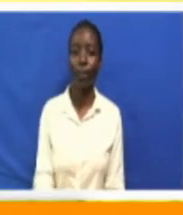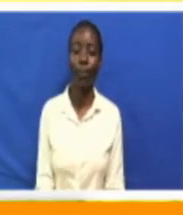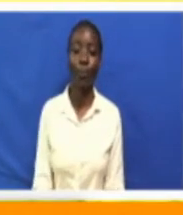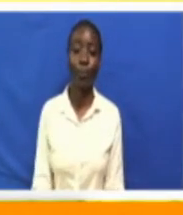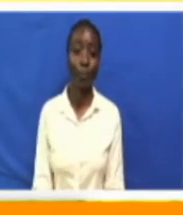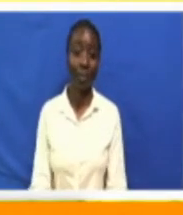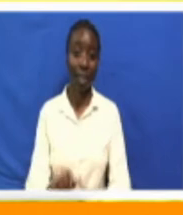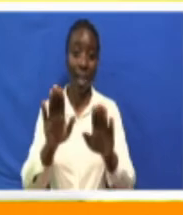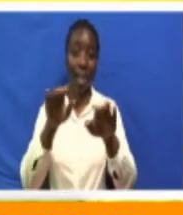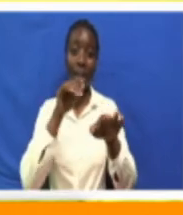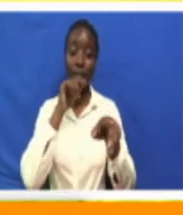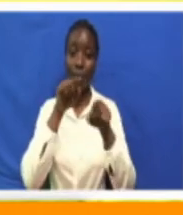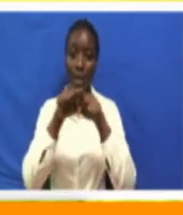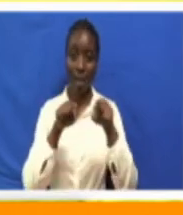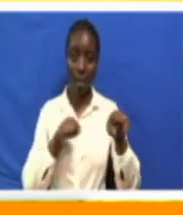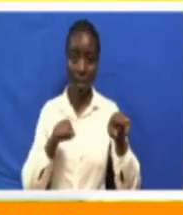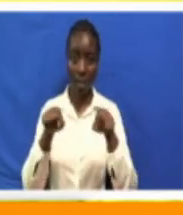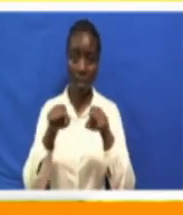angu